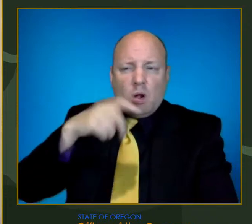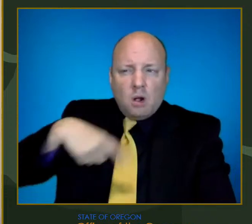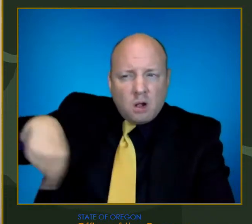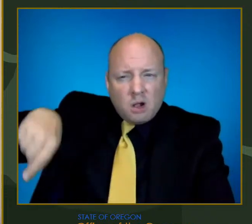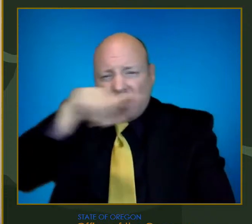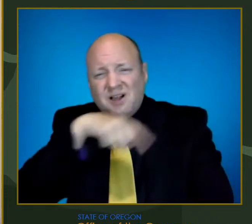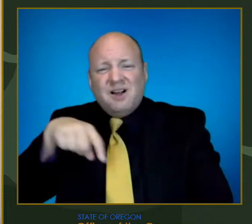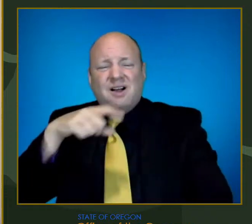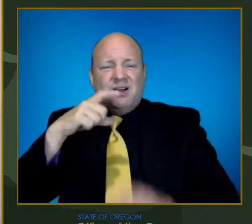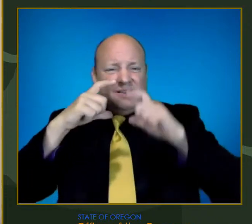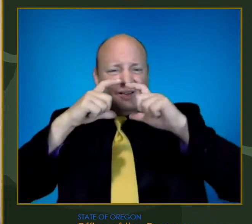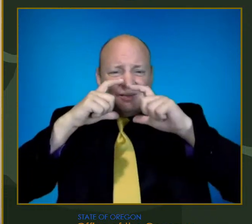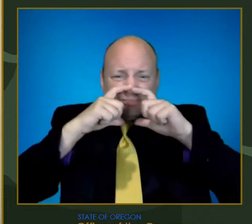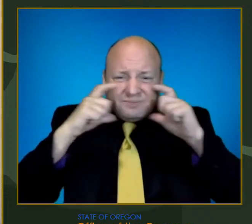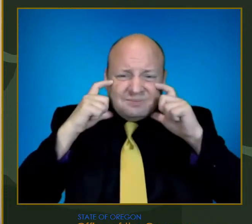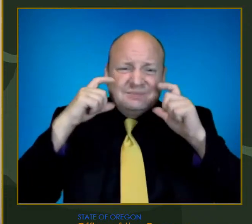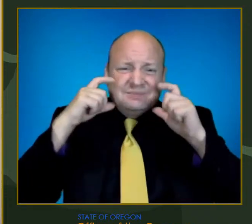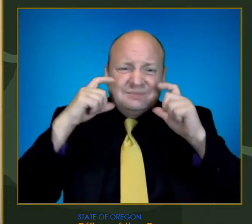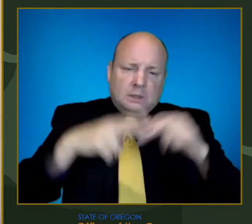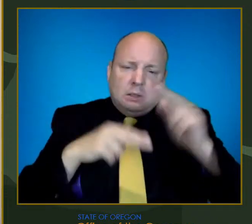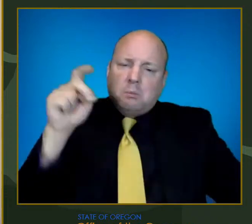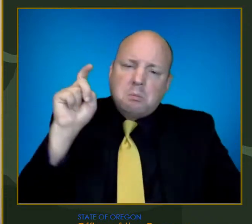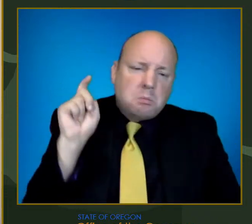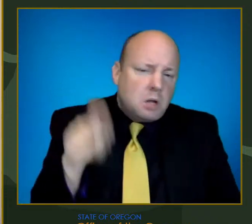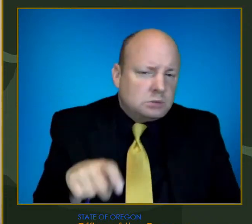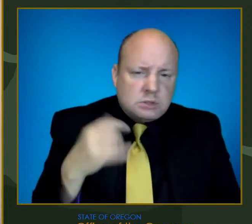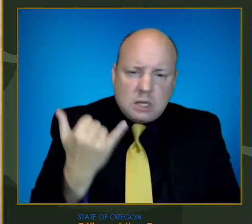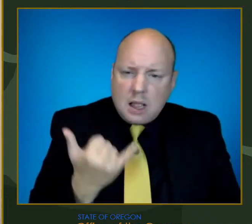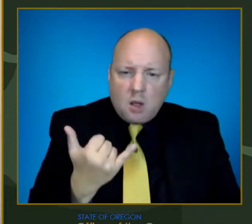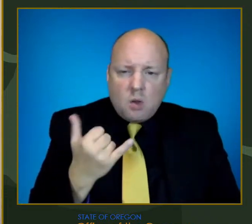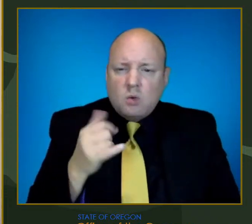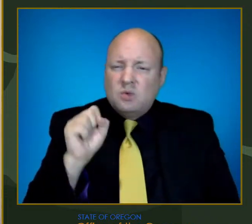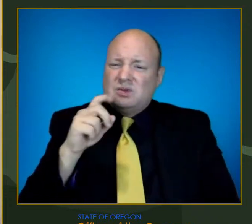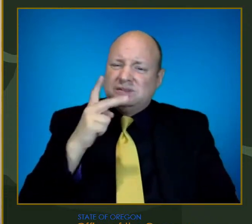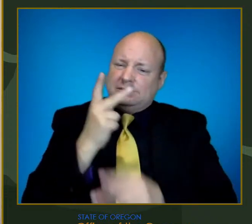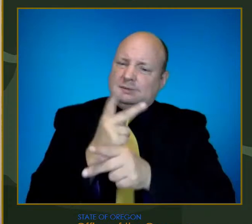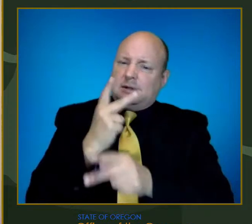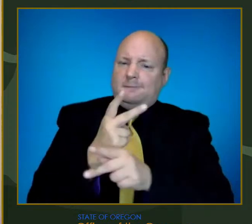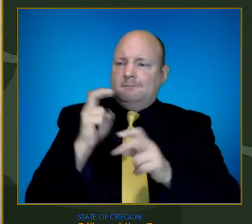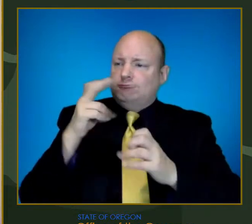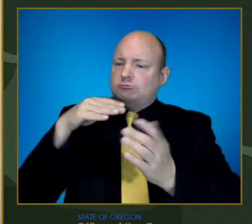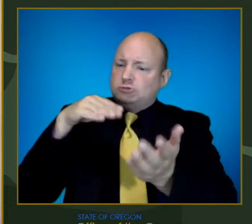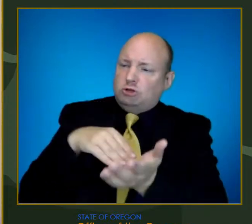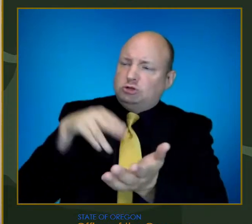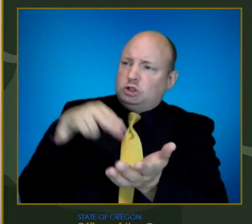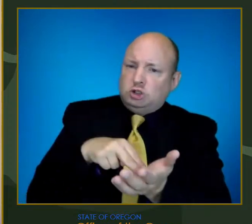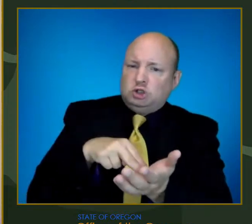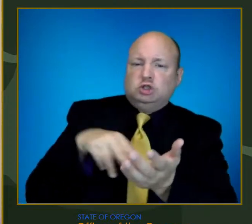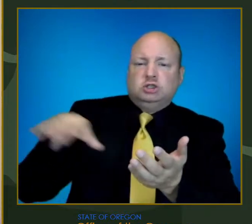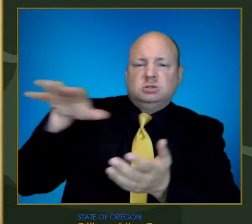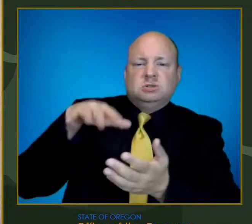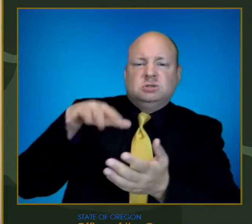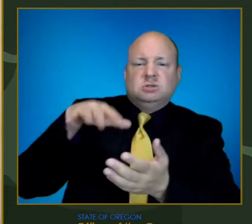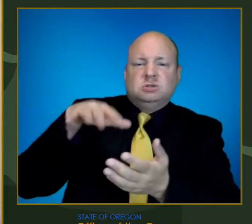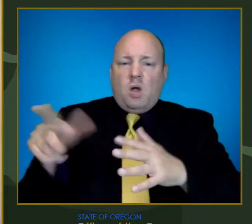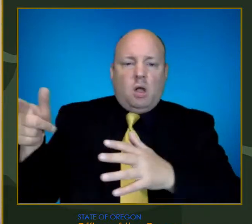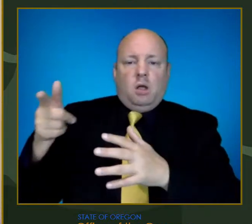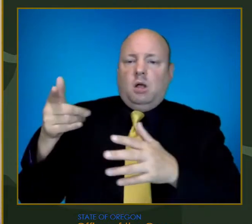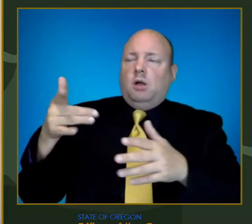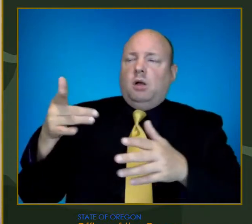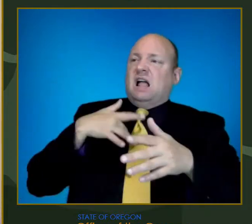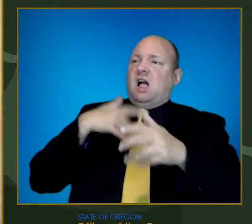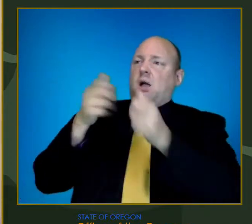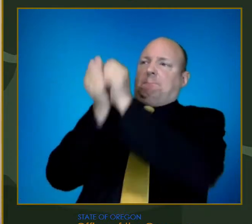that we can protect that vital resource, so that healthcare providers are not put in the point of making those difficult decisions. Thank